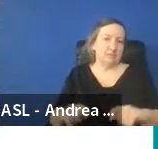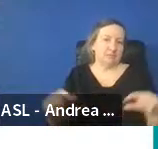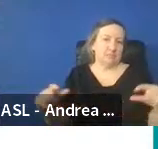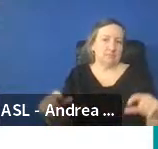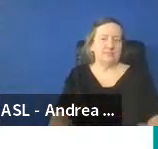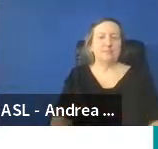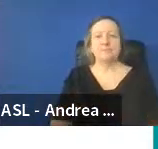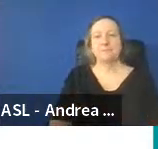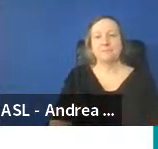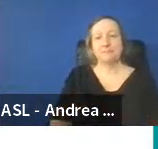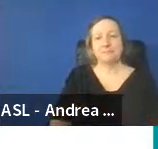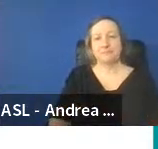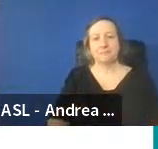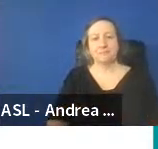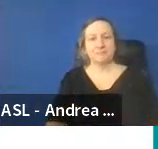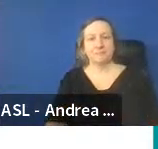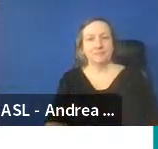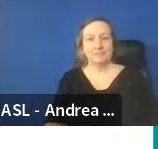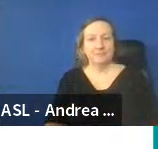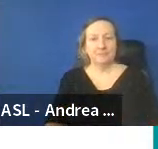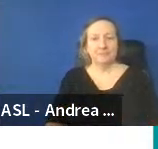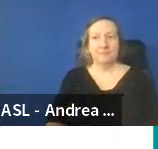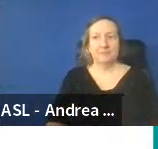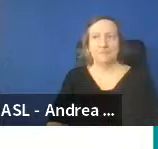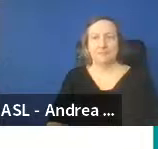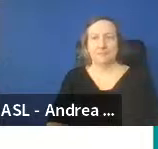appear. All right.